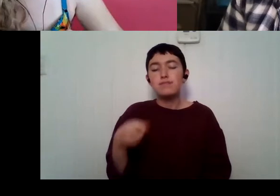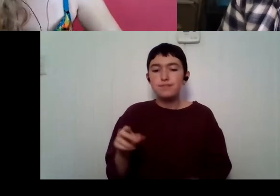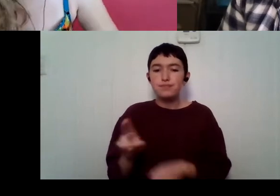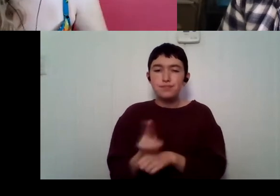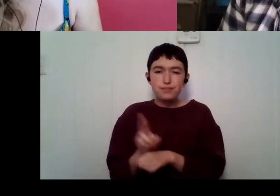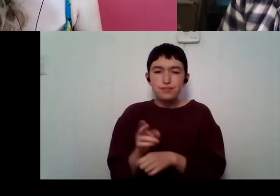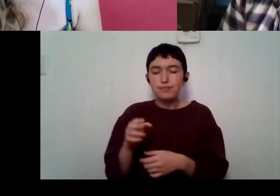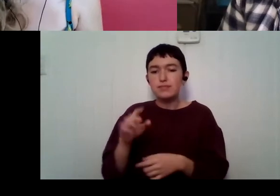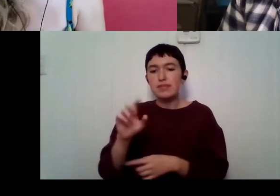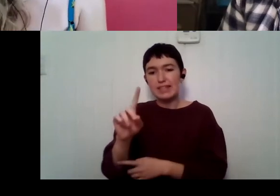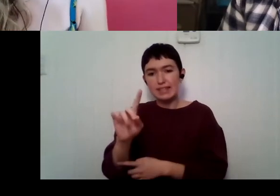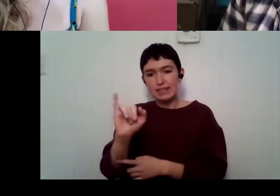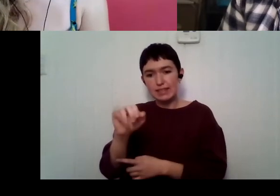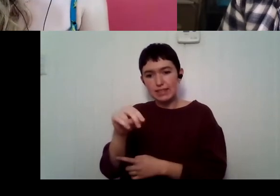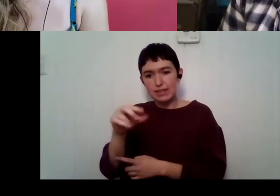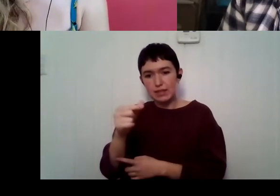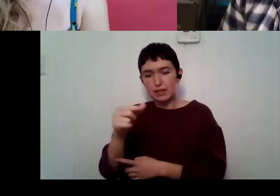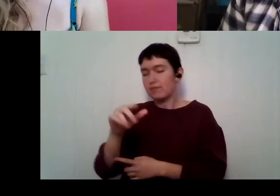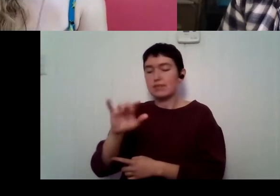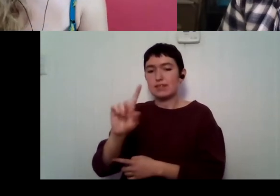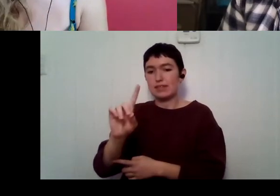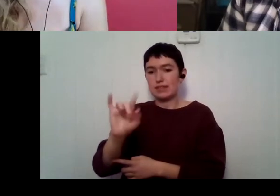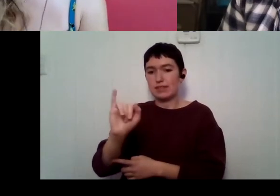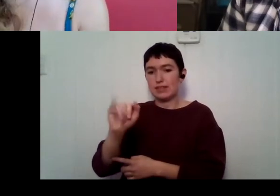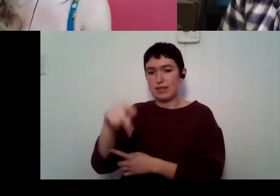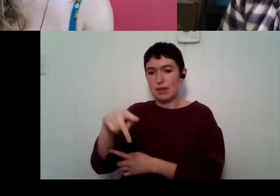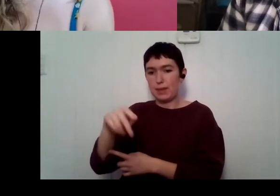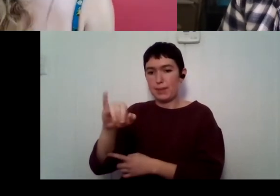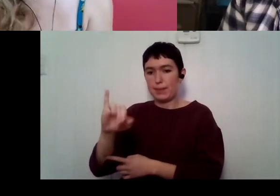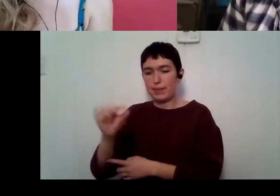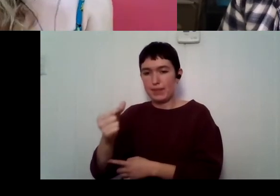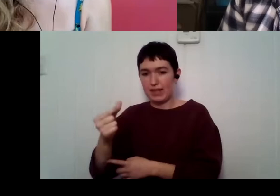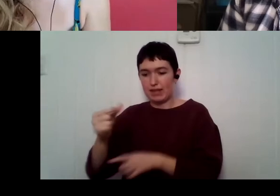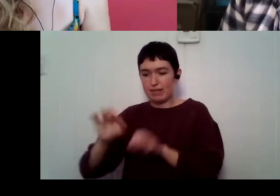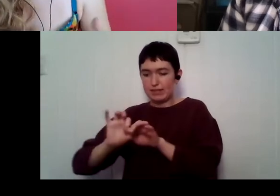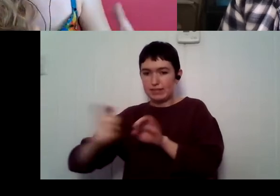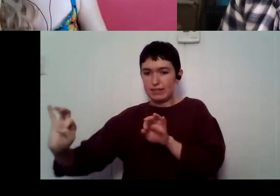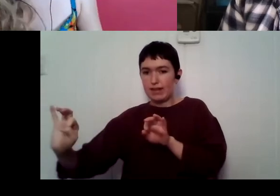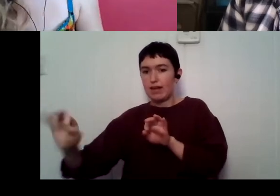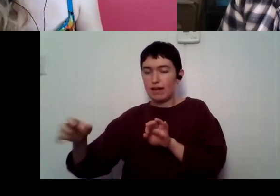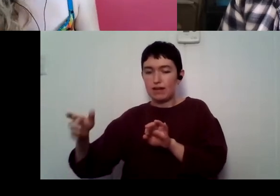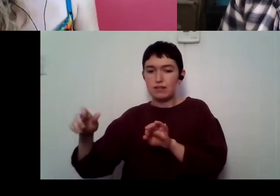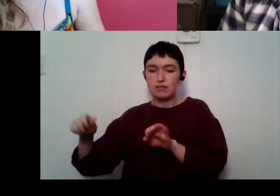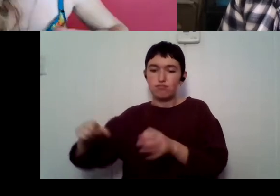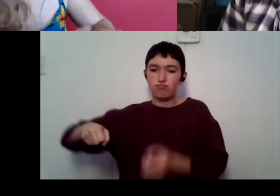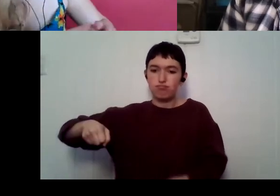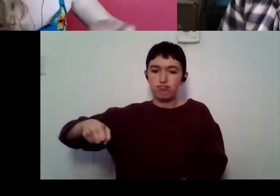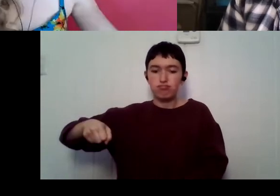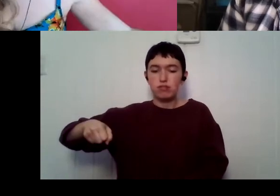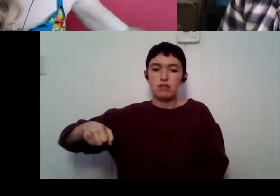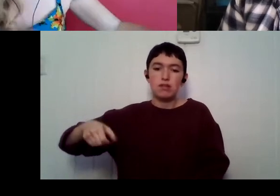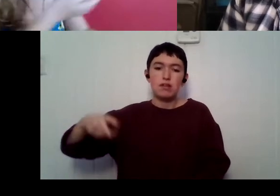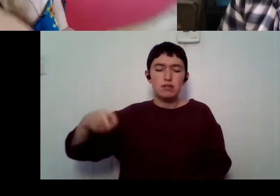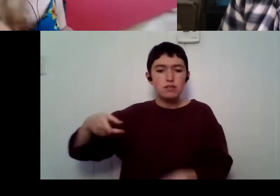This was the beginning of understanding and also rewriting sort of human history. Jane Goodall discovered that chimpanzees were actually